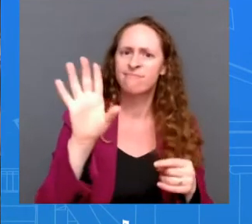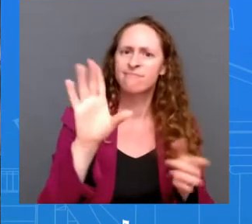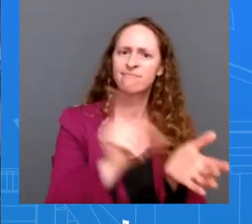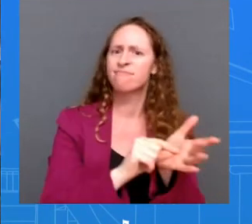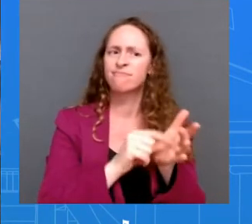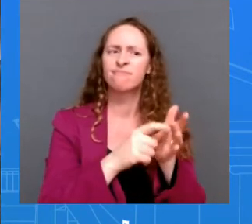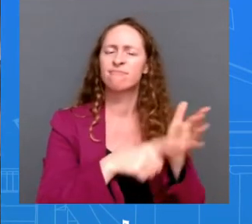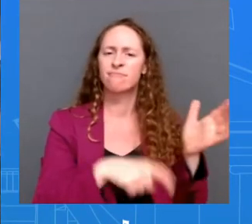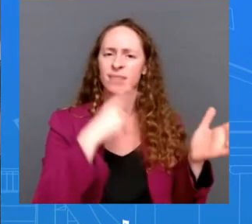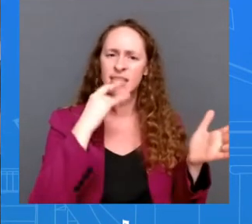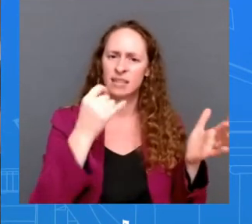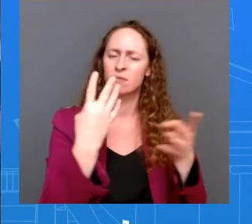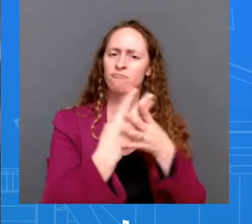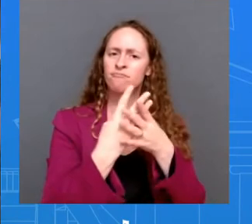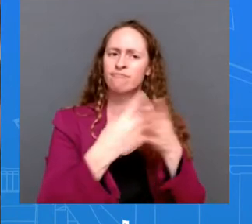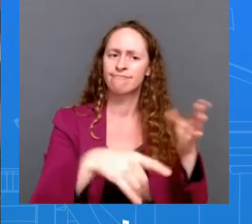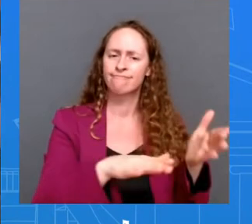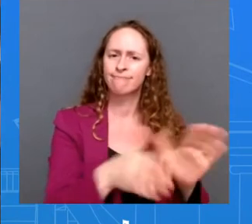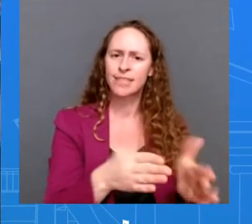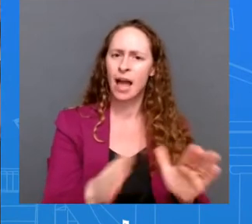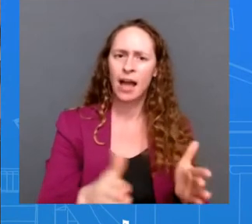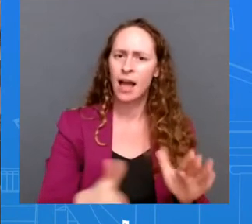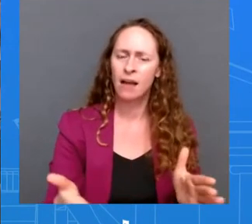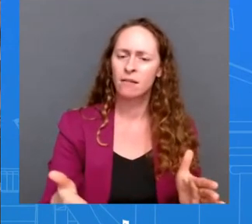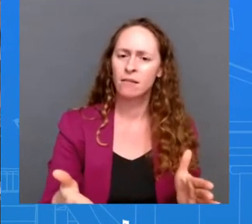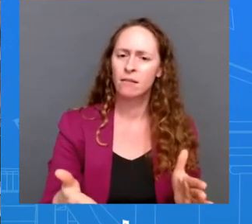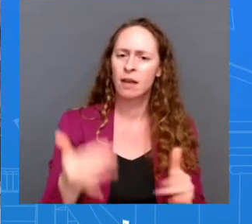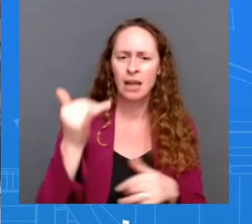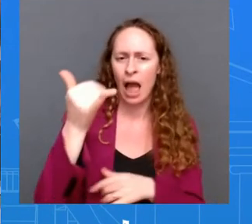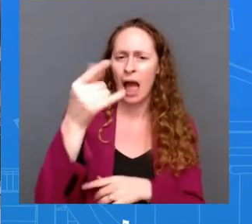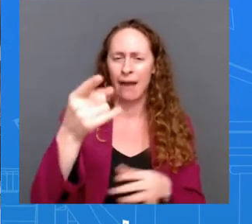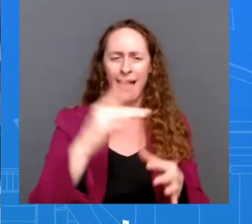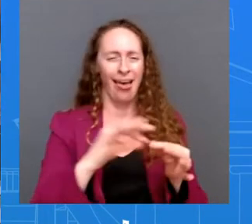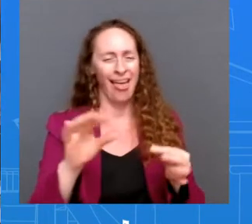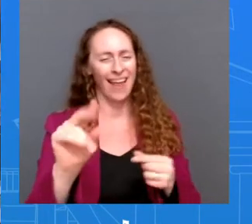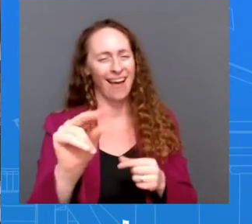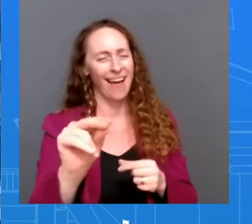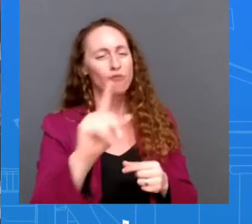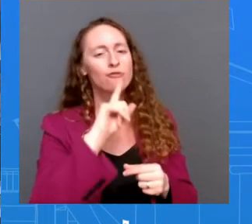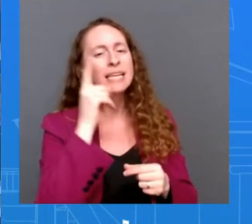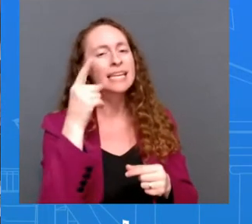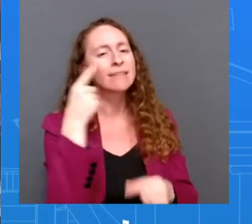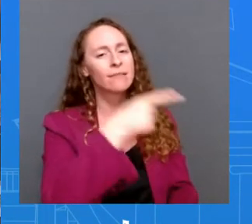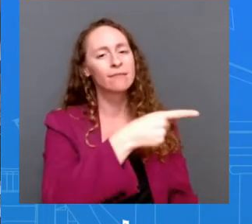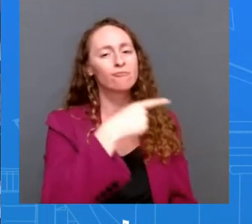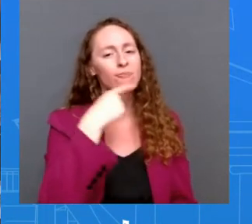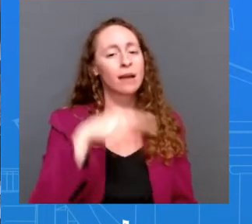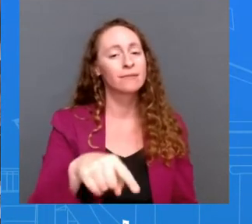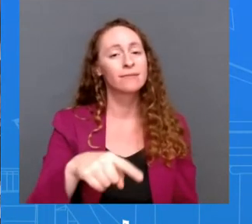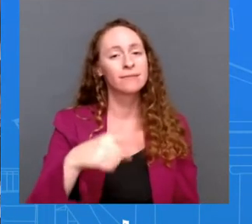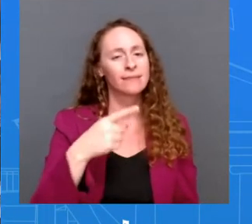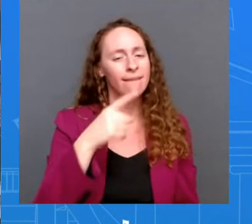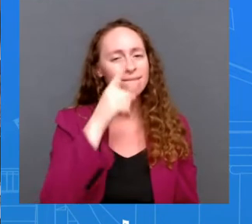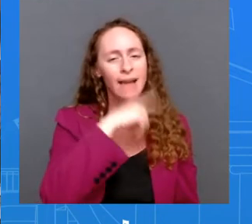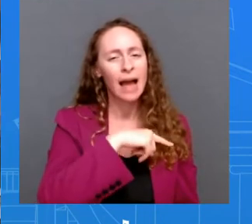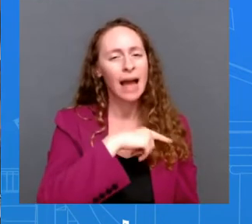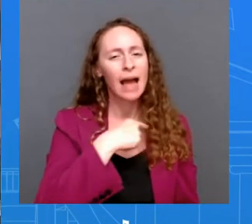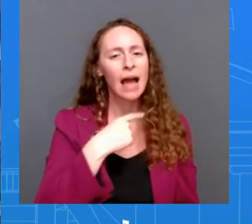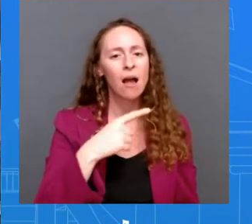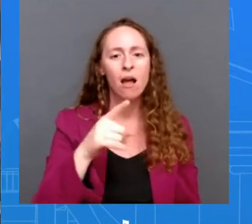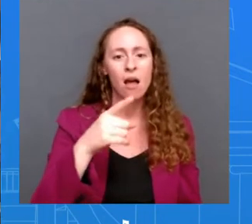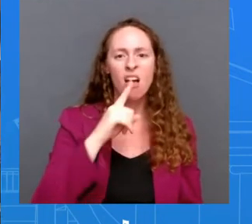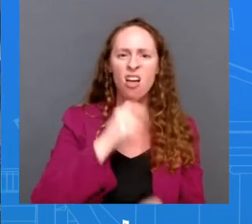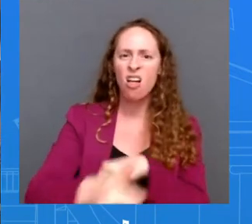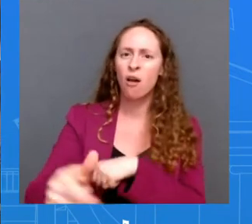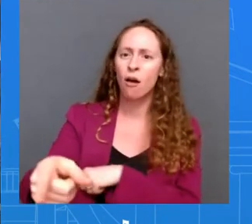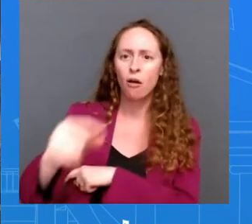spun. Is there anything that the administration will be able to point to, have people look at when they look at what, you know, the